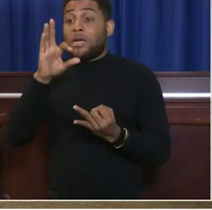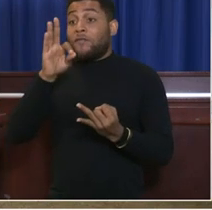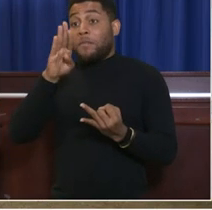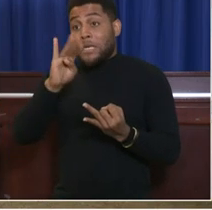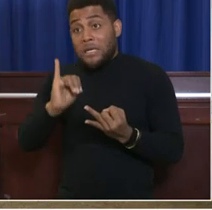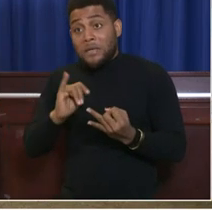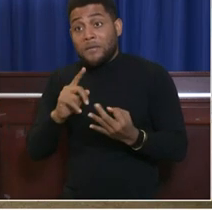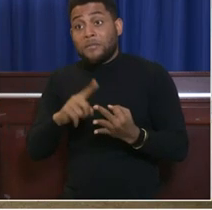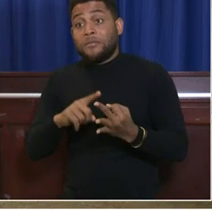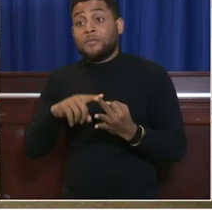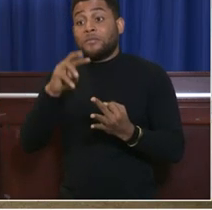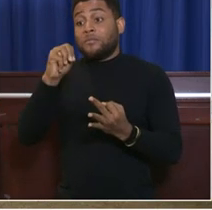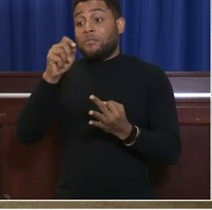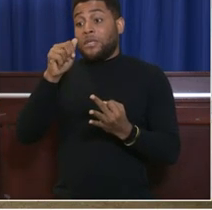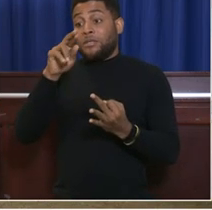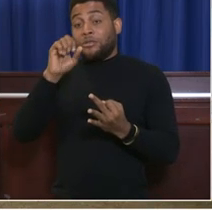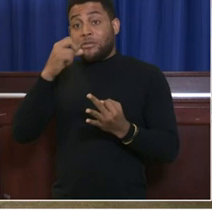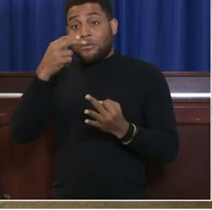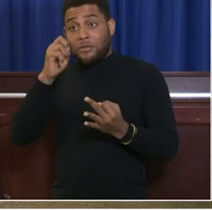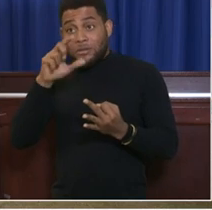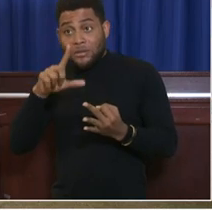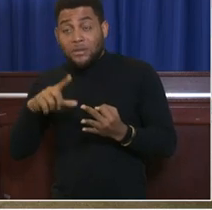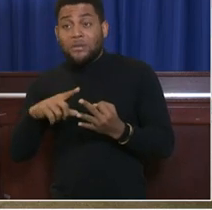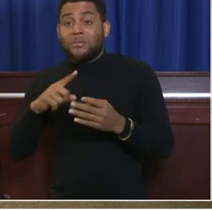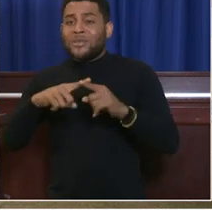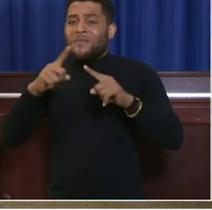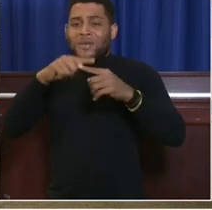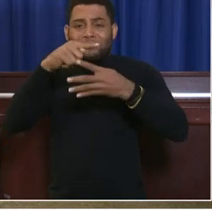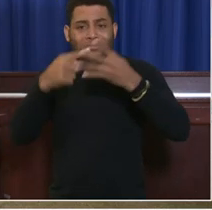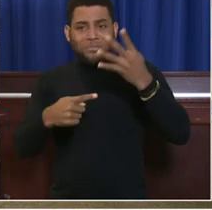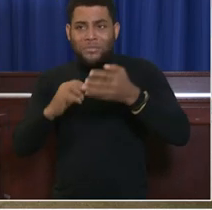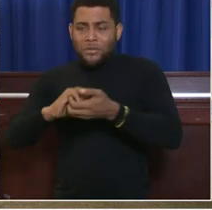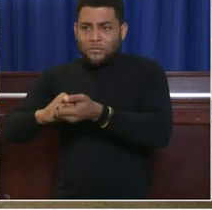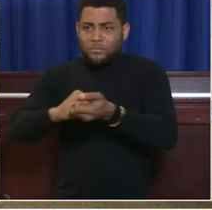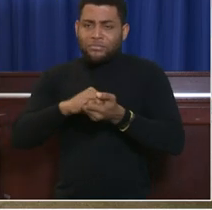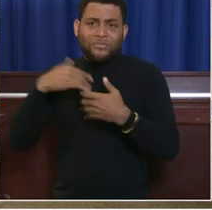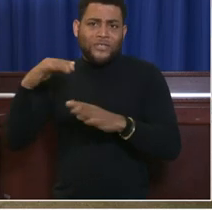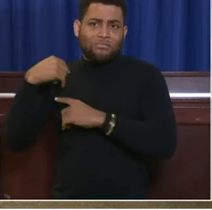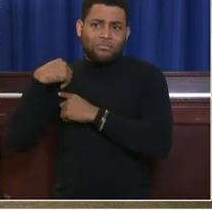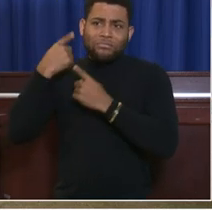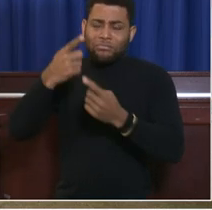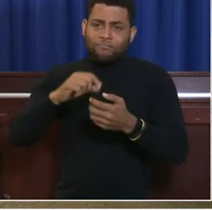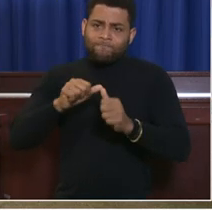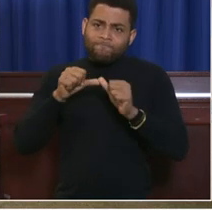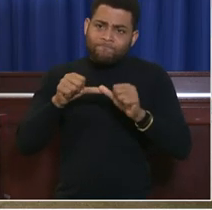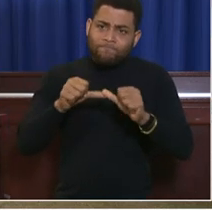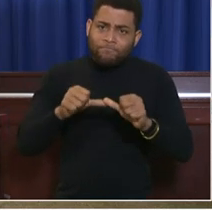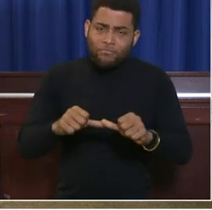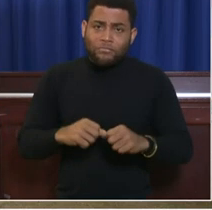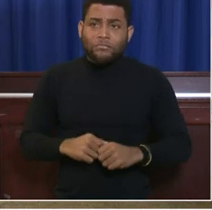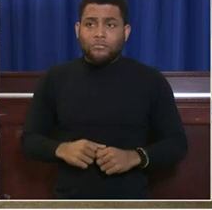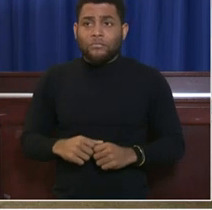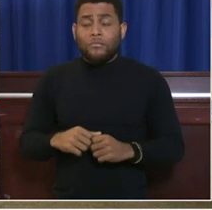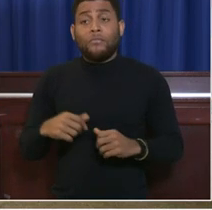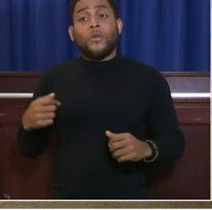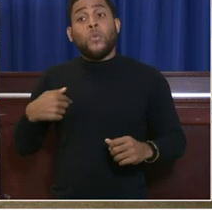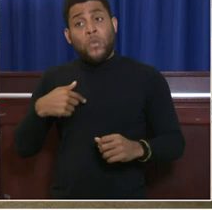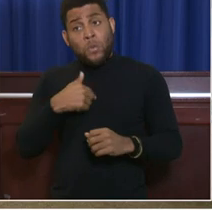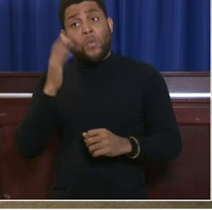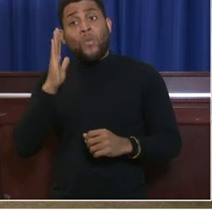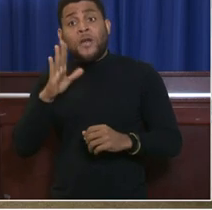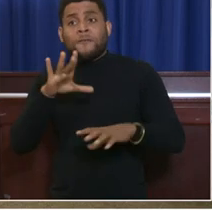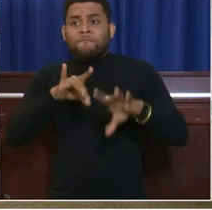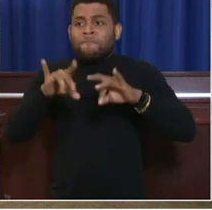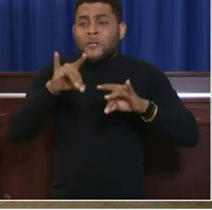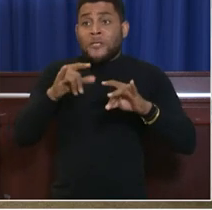place. Fugitives pose a threat to our communities, whether they're wanted on federal, state, or local charges. So we